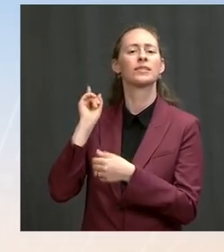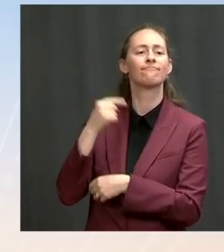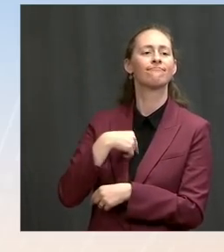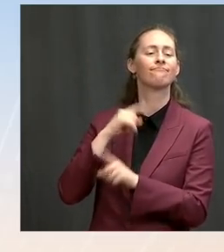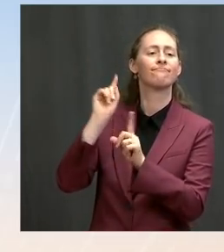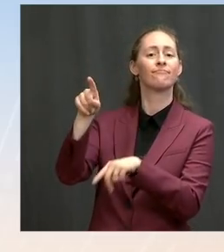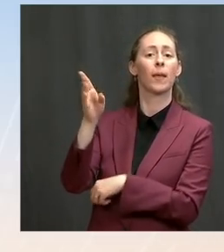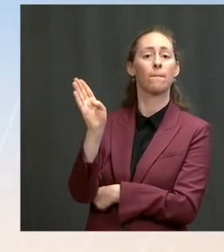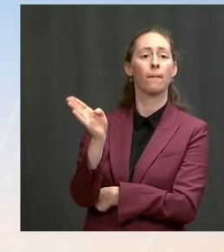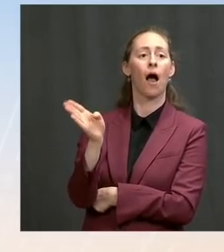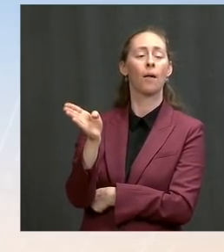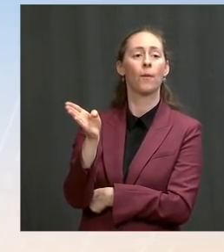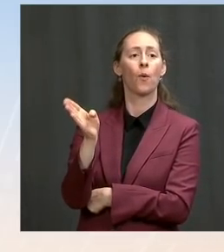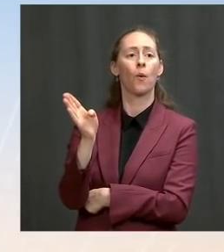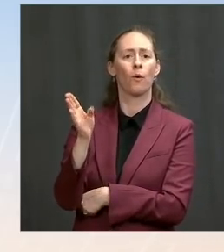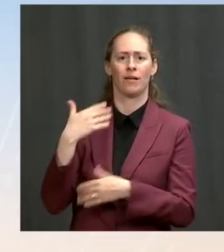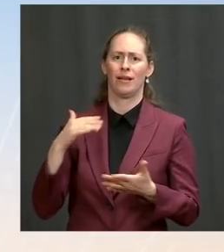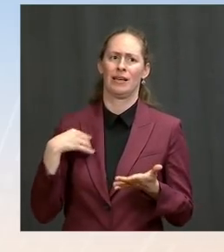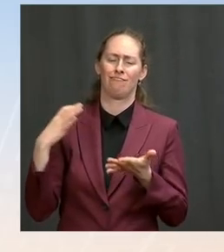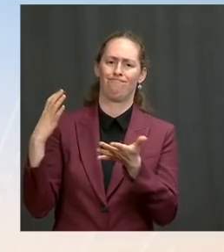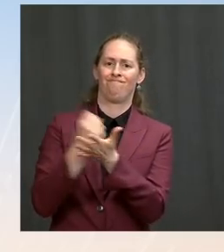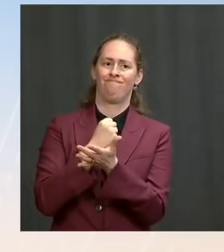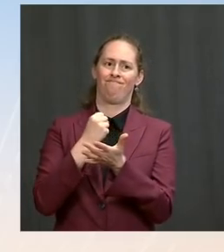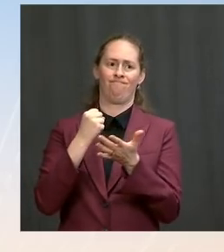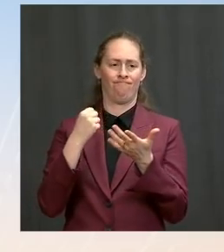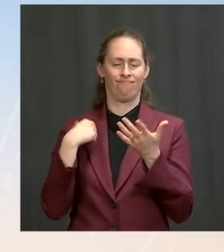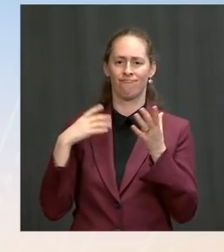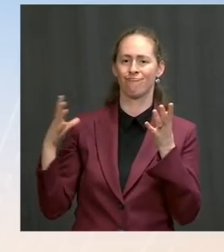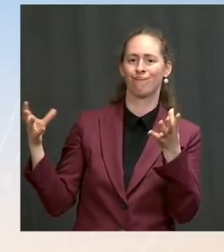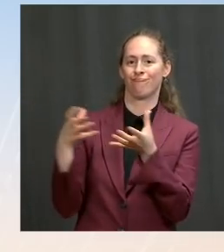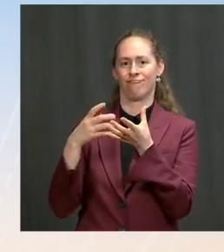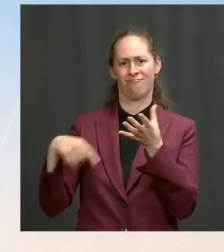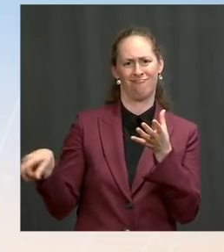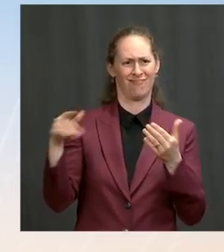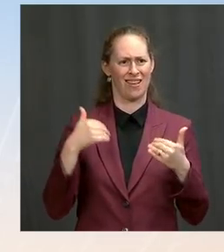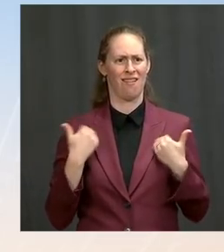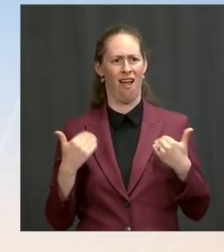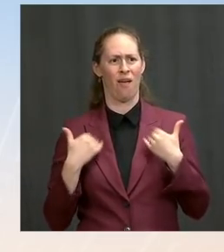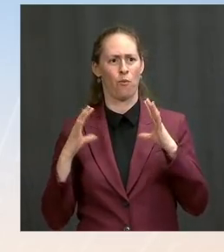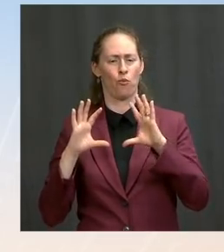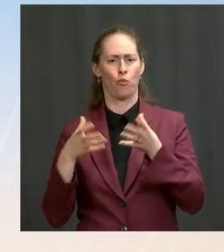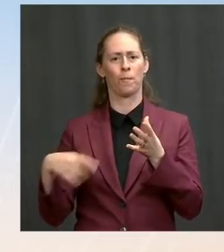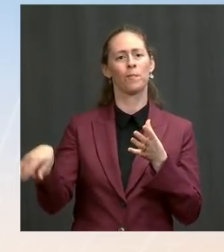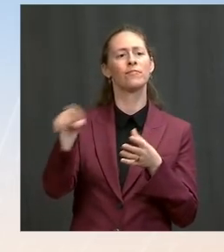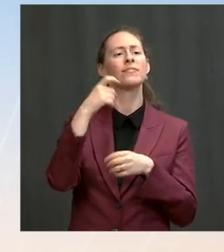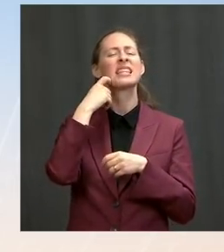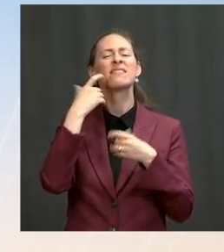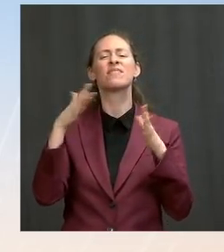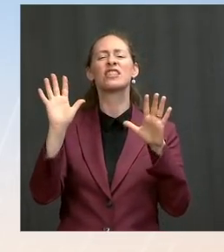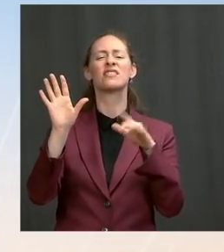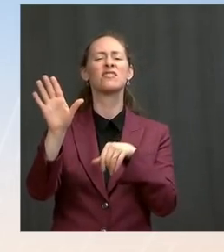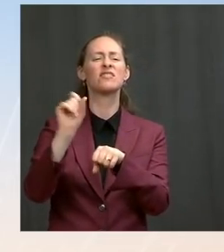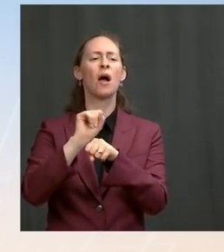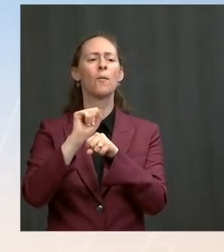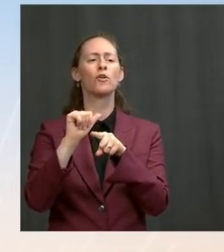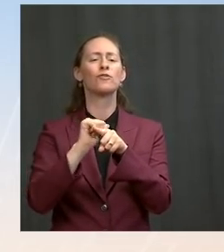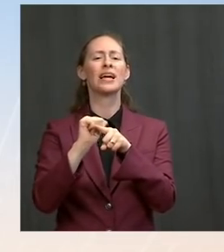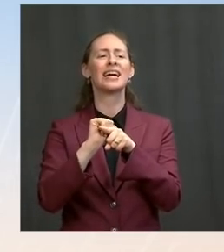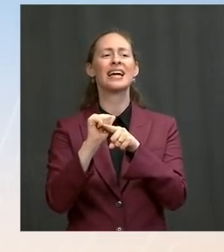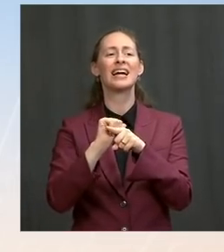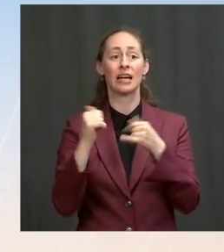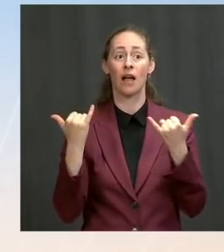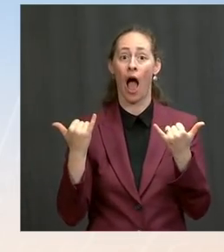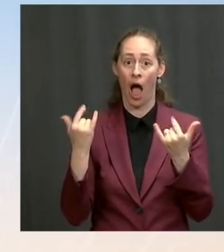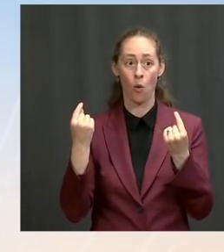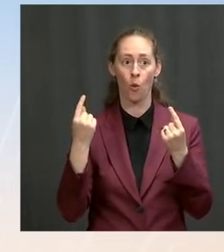folks who joined a job training program that are now successfully working in water infrastructure jobs.